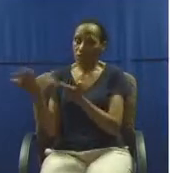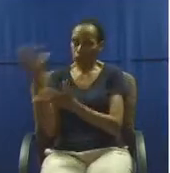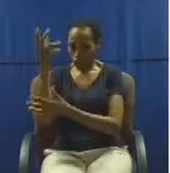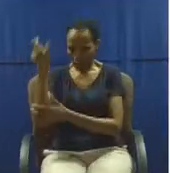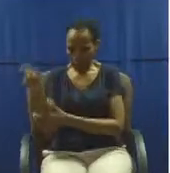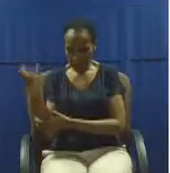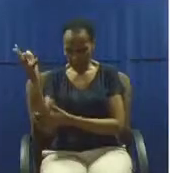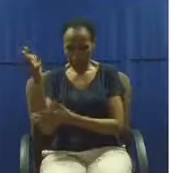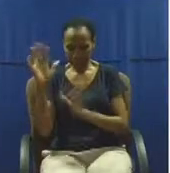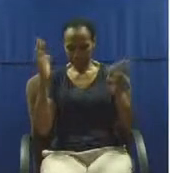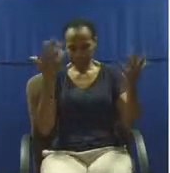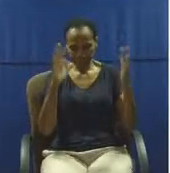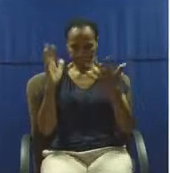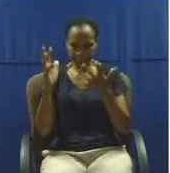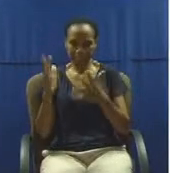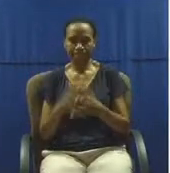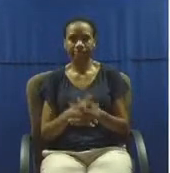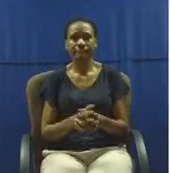Speaker.